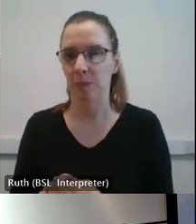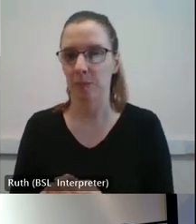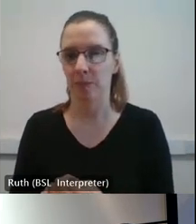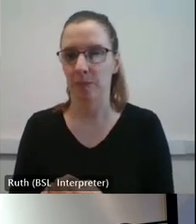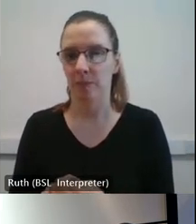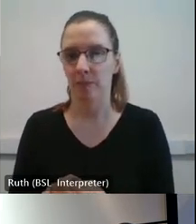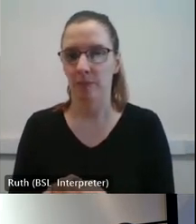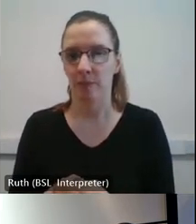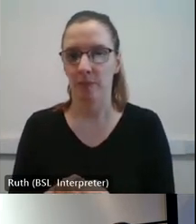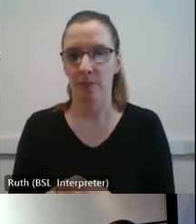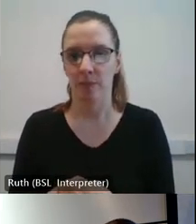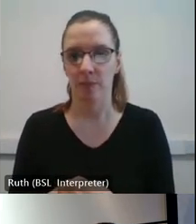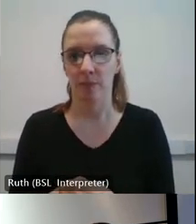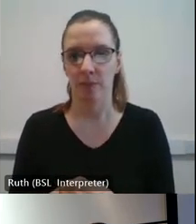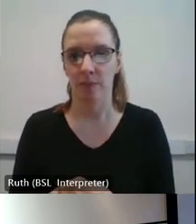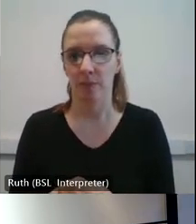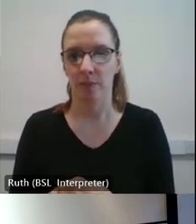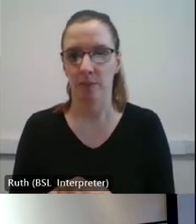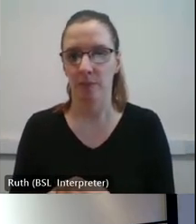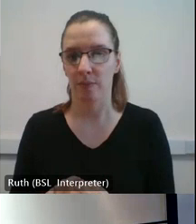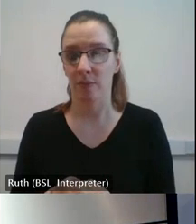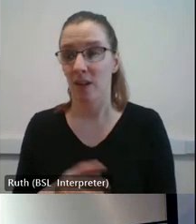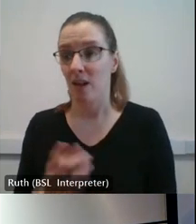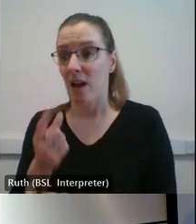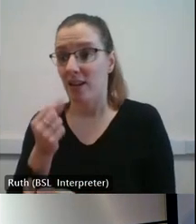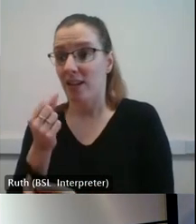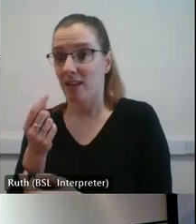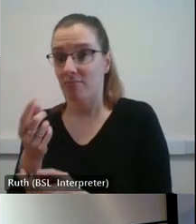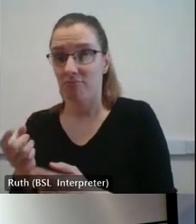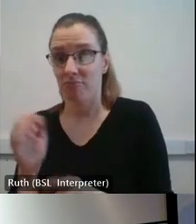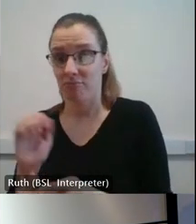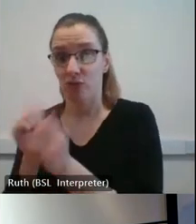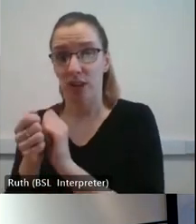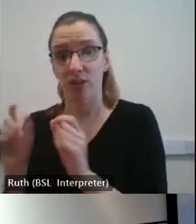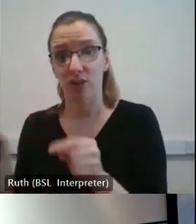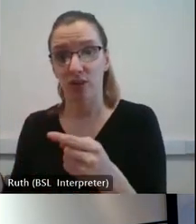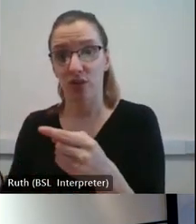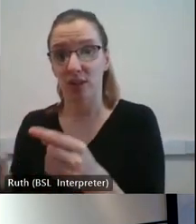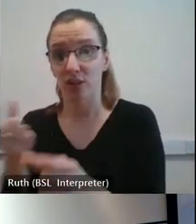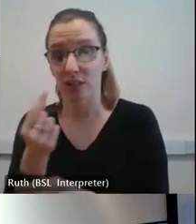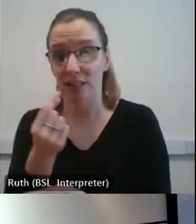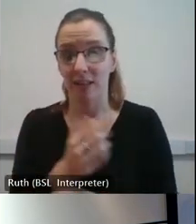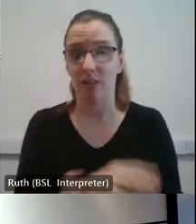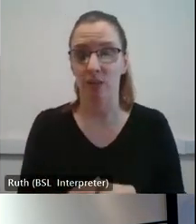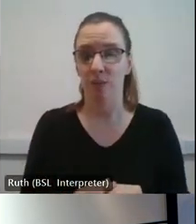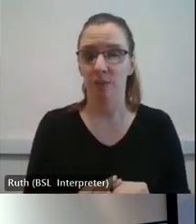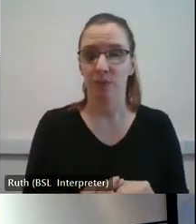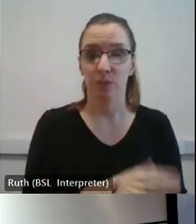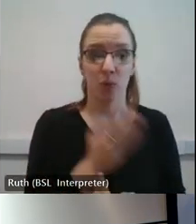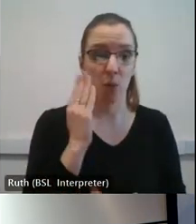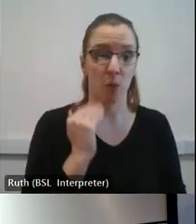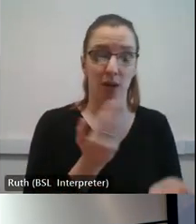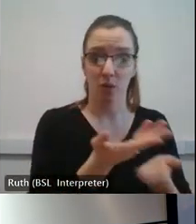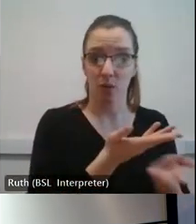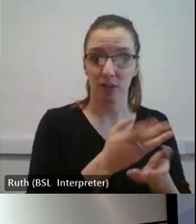change some of the challenges that white organizations are facing in terms